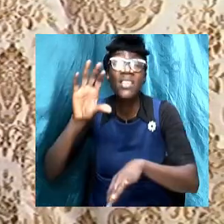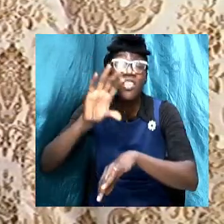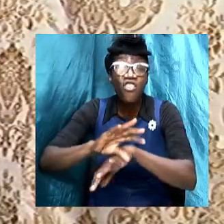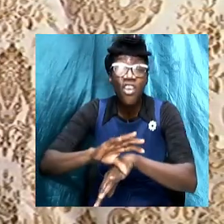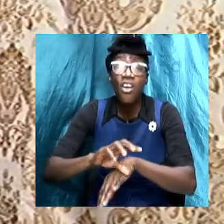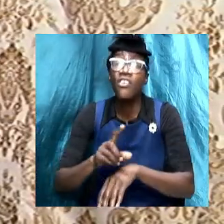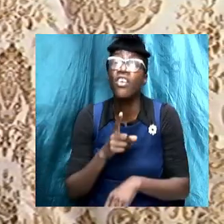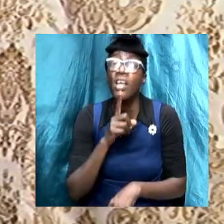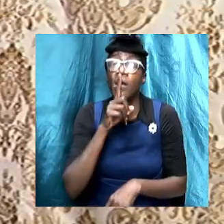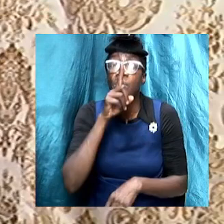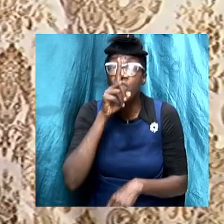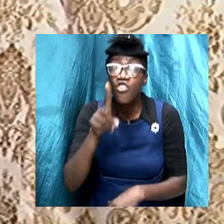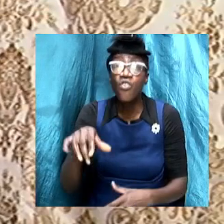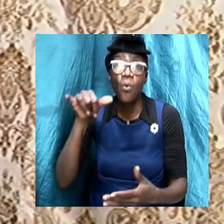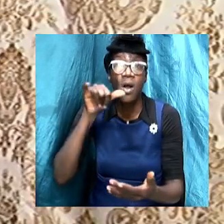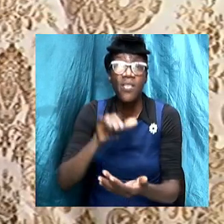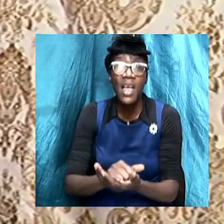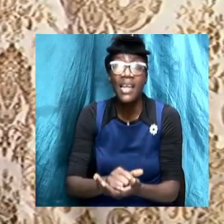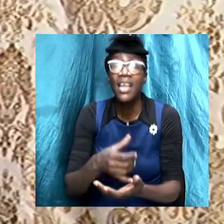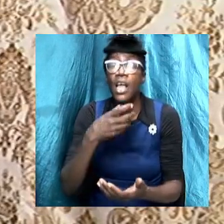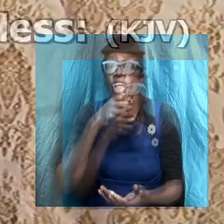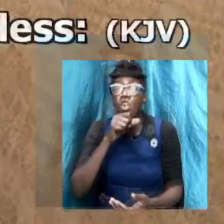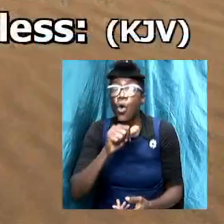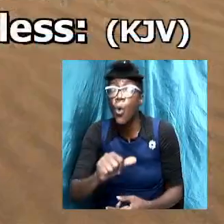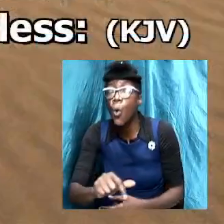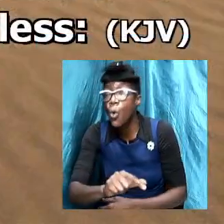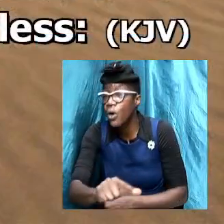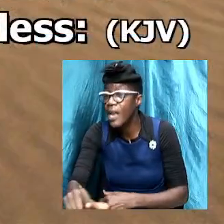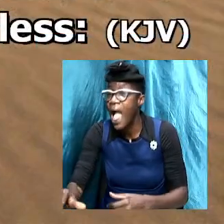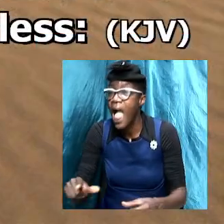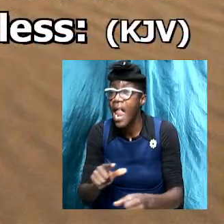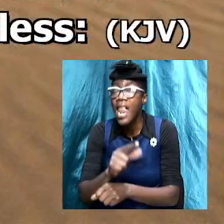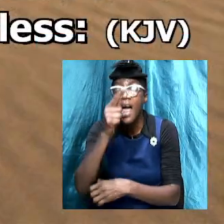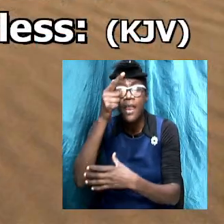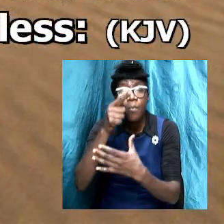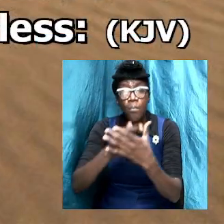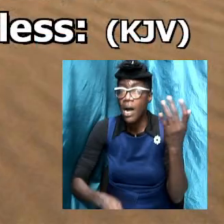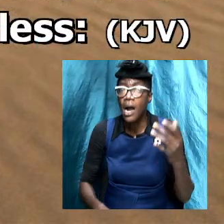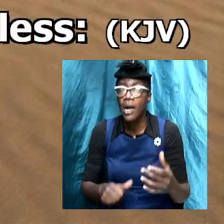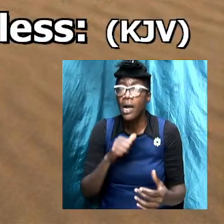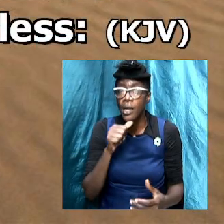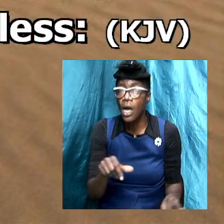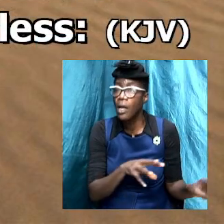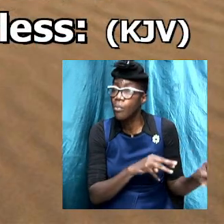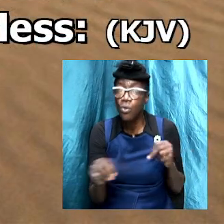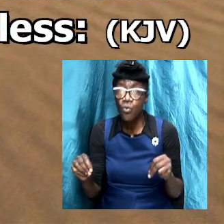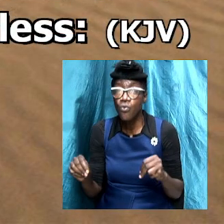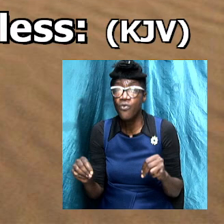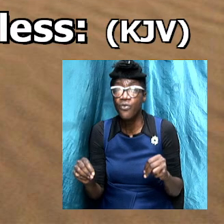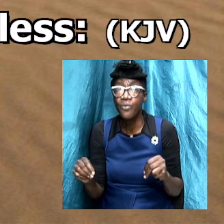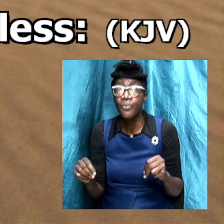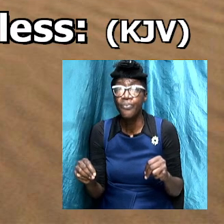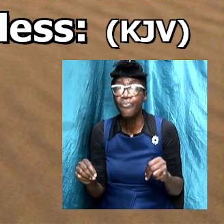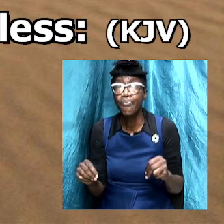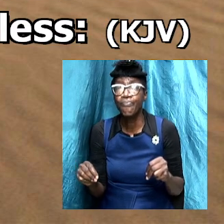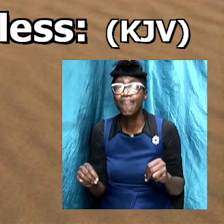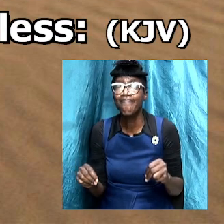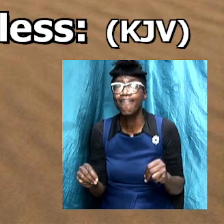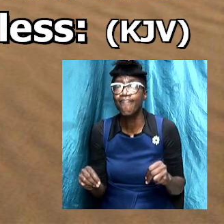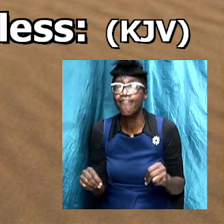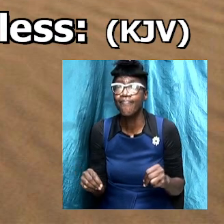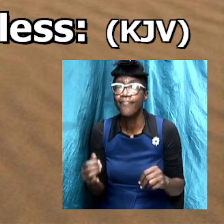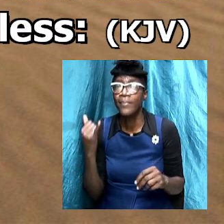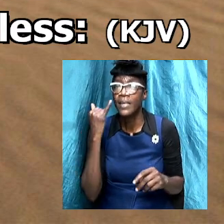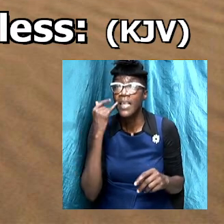ensure that the old landmark is not removed. Can I tell you something? If